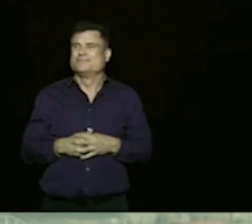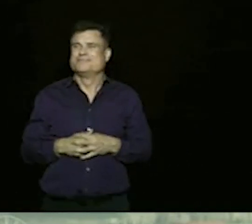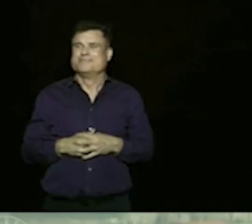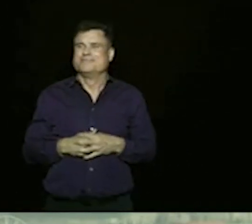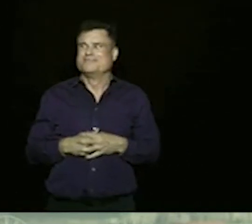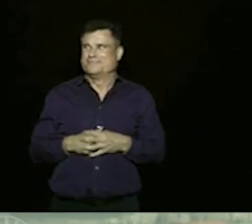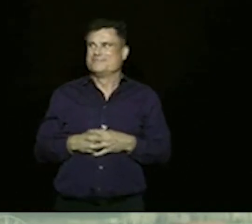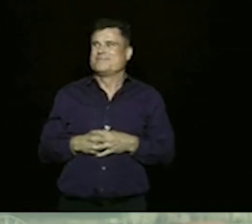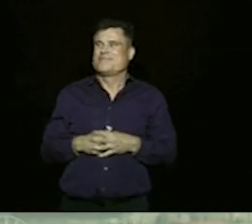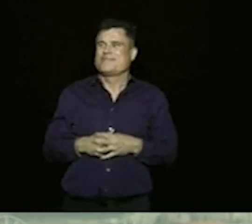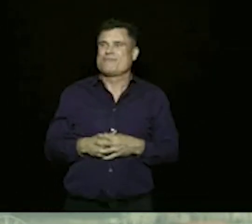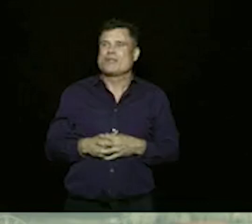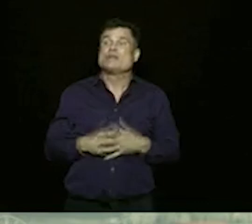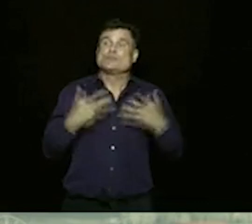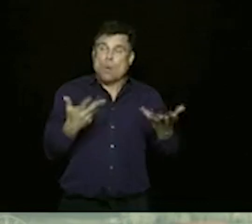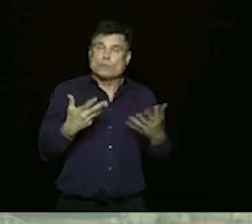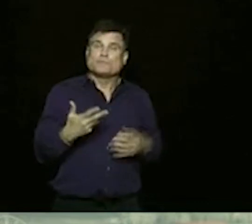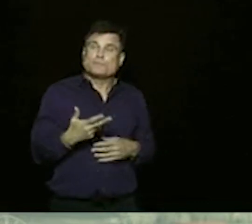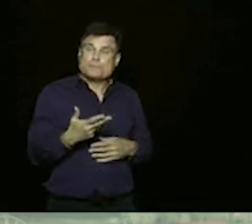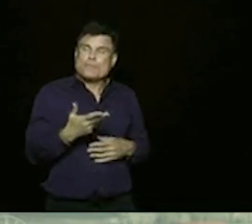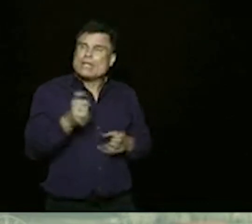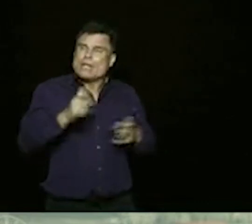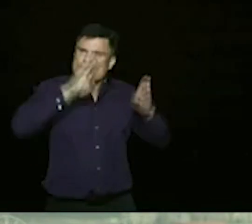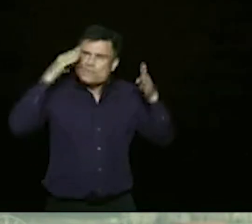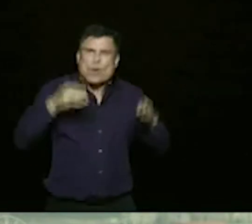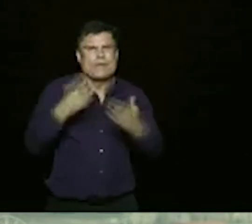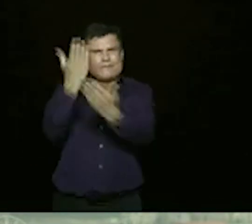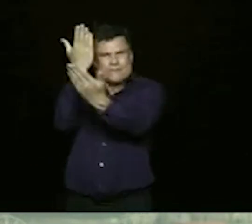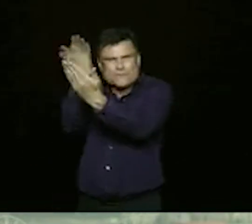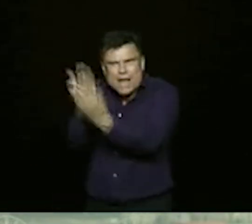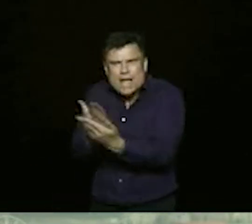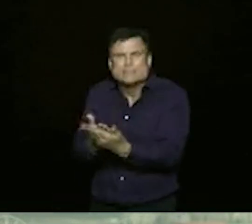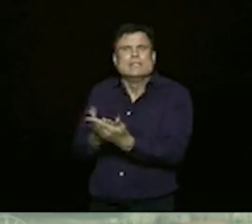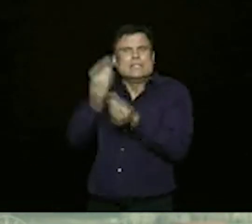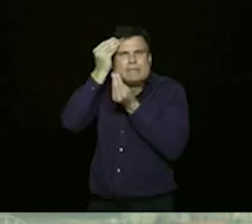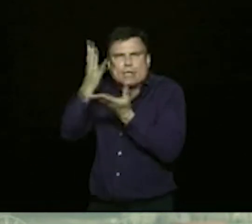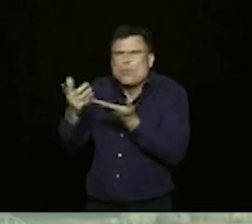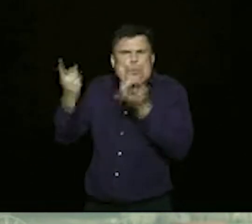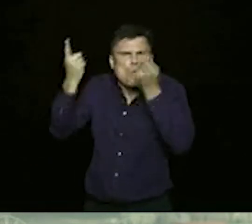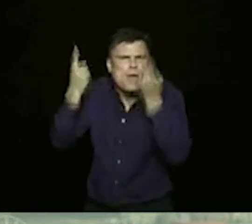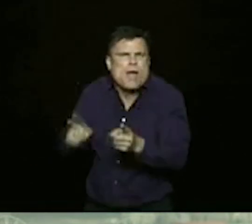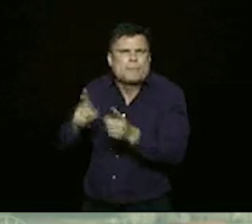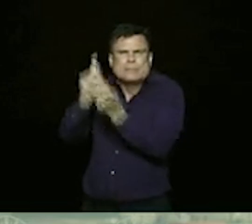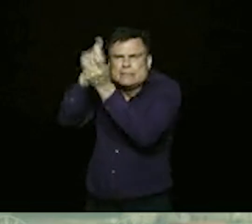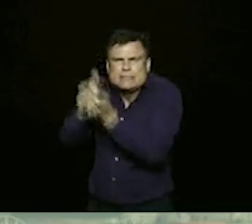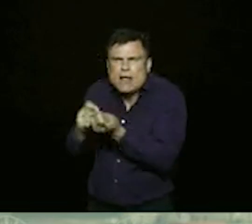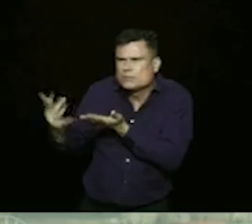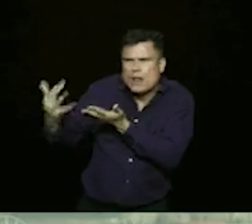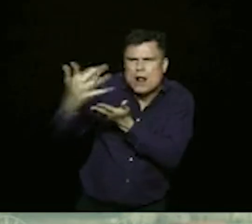needs to report in an interim way, then a final way, or what we need to do. It's my expectation, of course, that such a report would be made public.